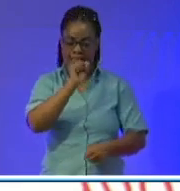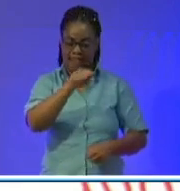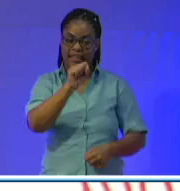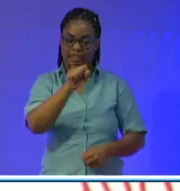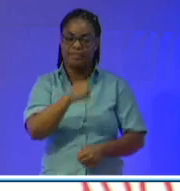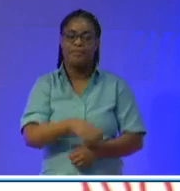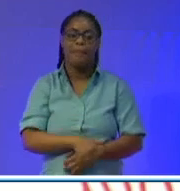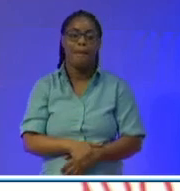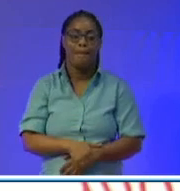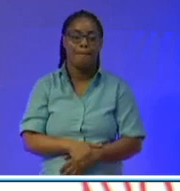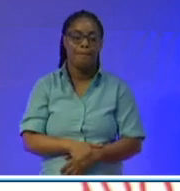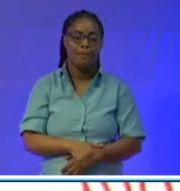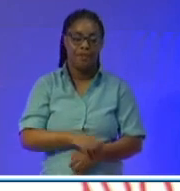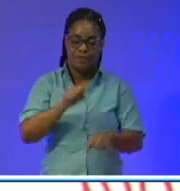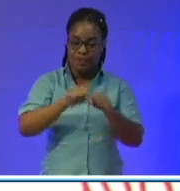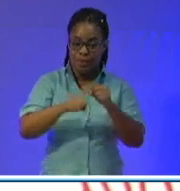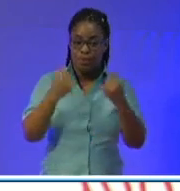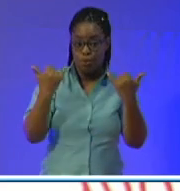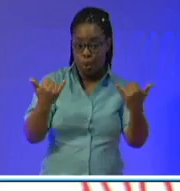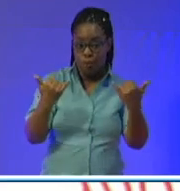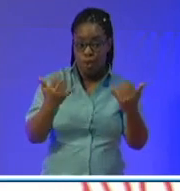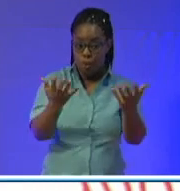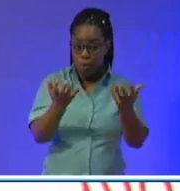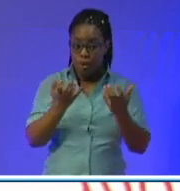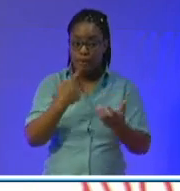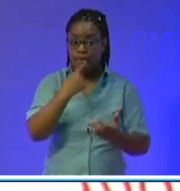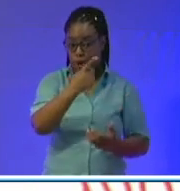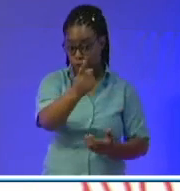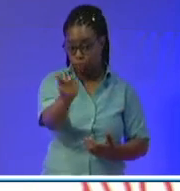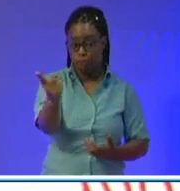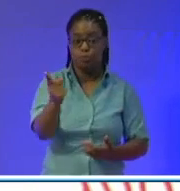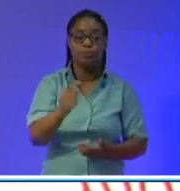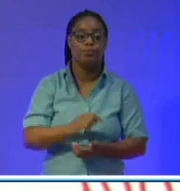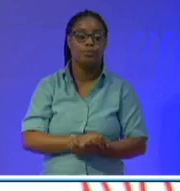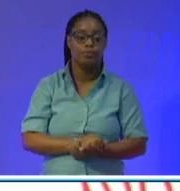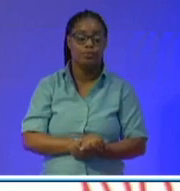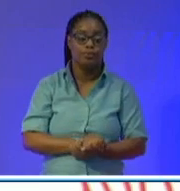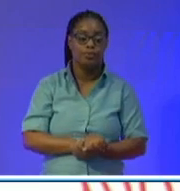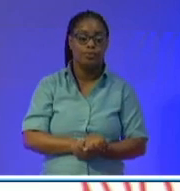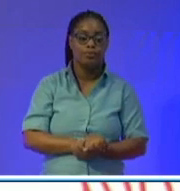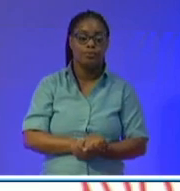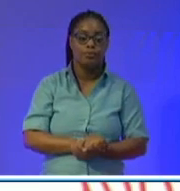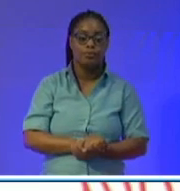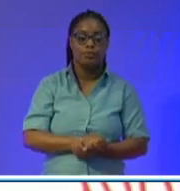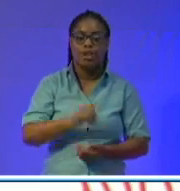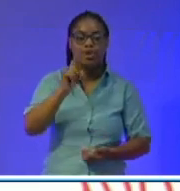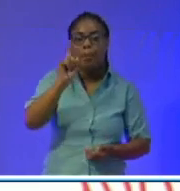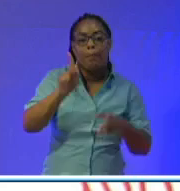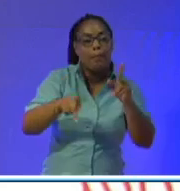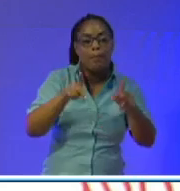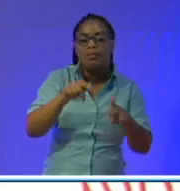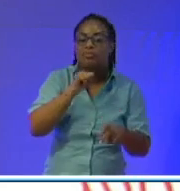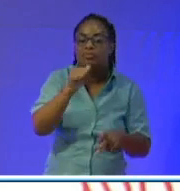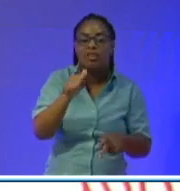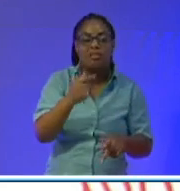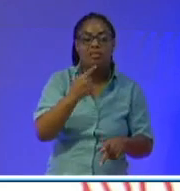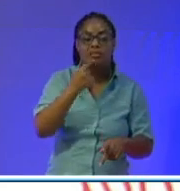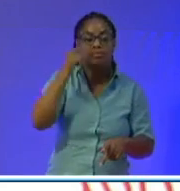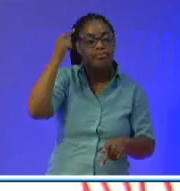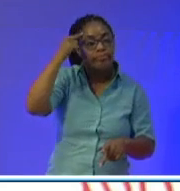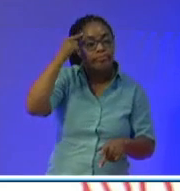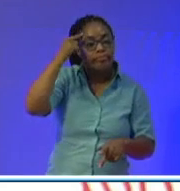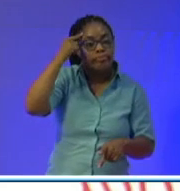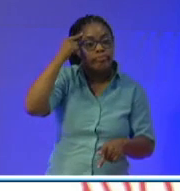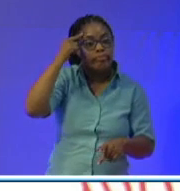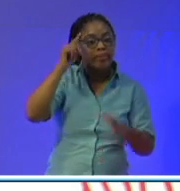emphasize that persons should not be skipping the queue and rejoining the queue to get a